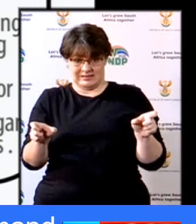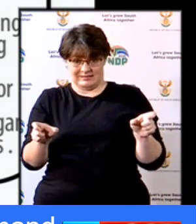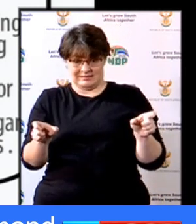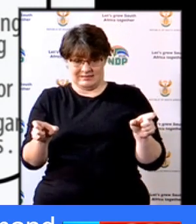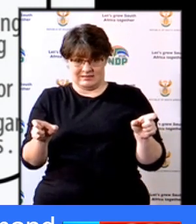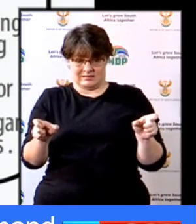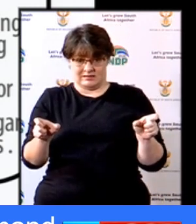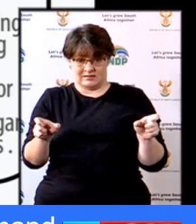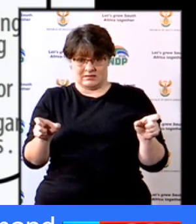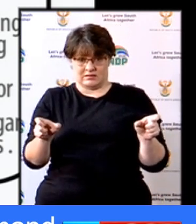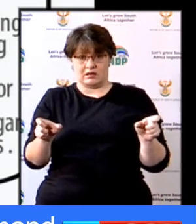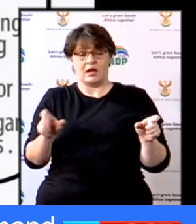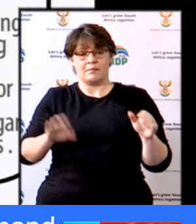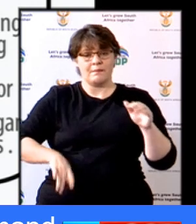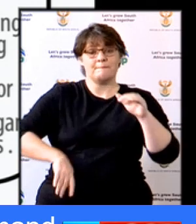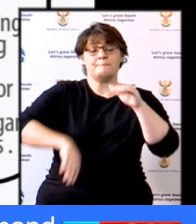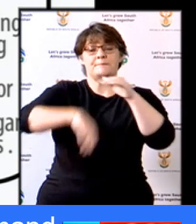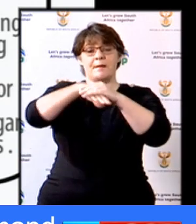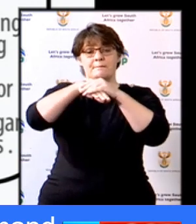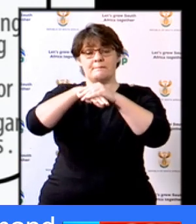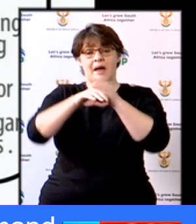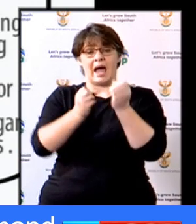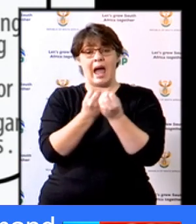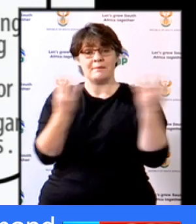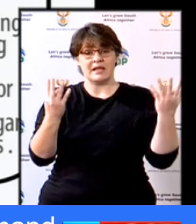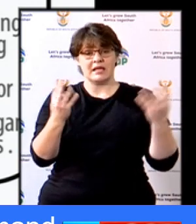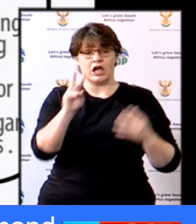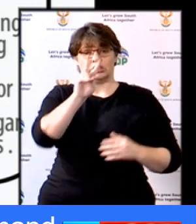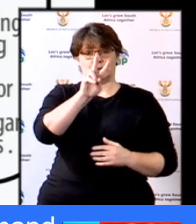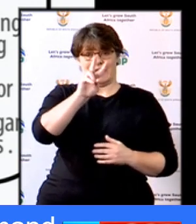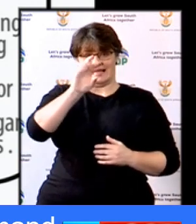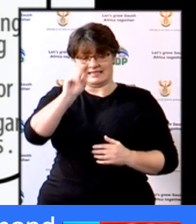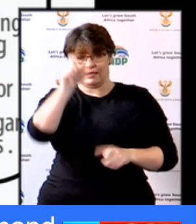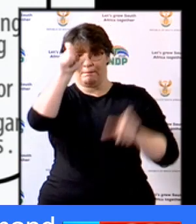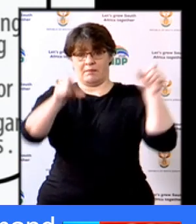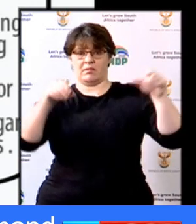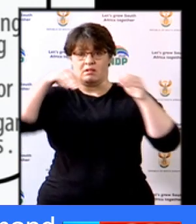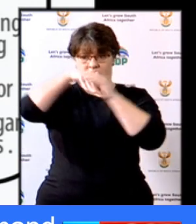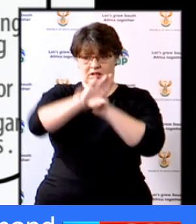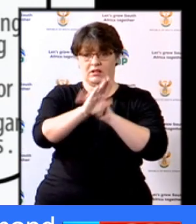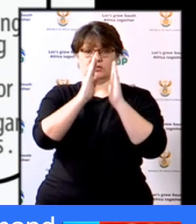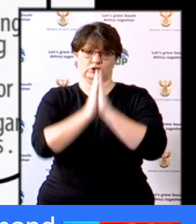maximum of 20 congregants.